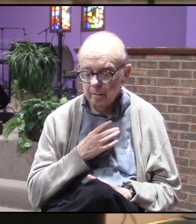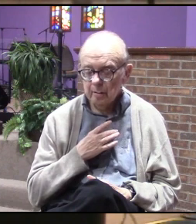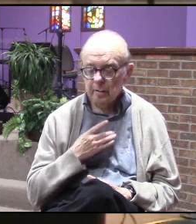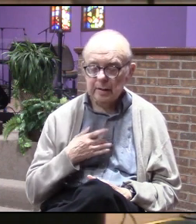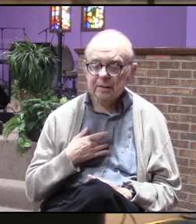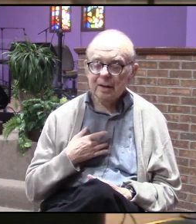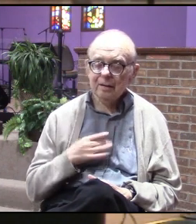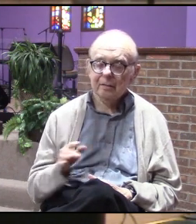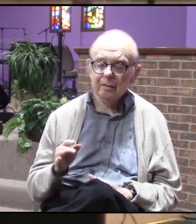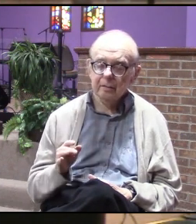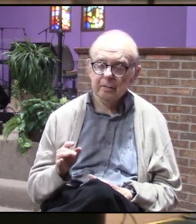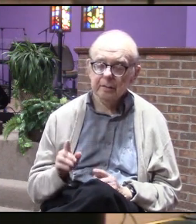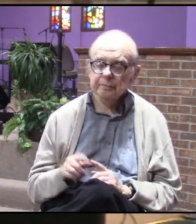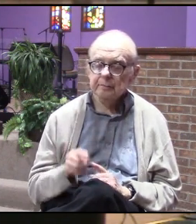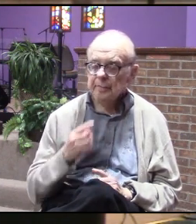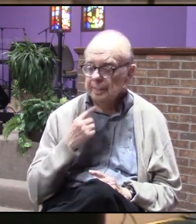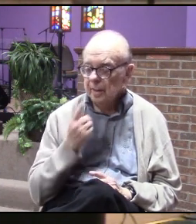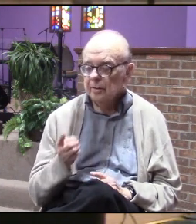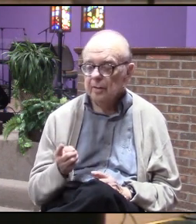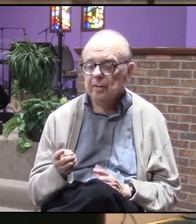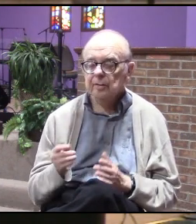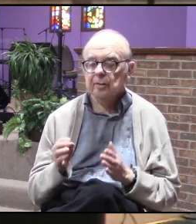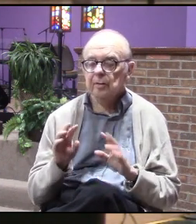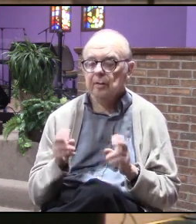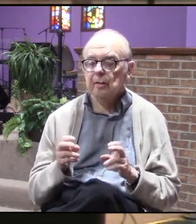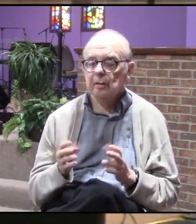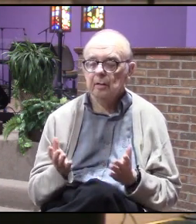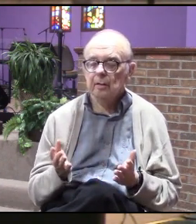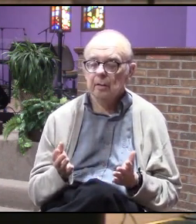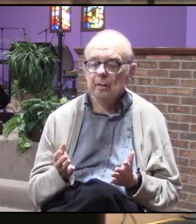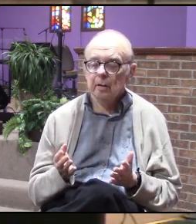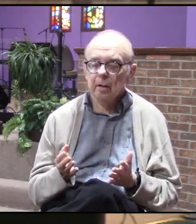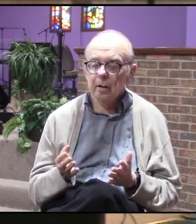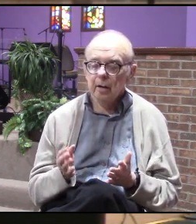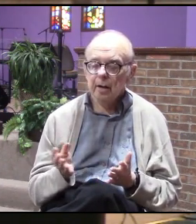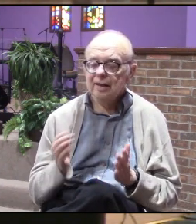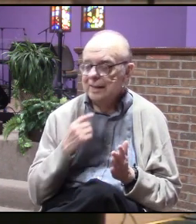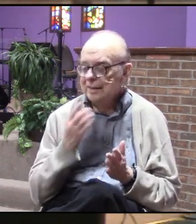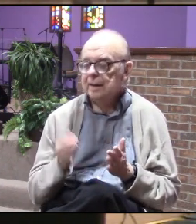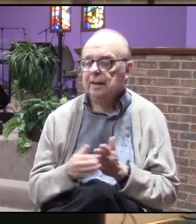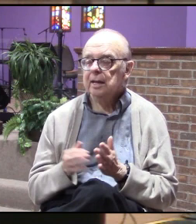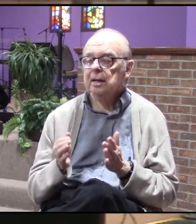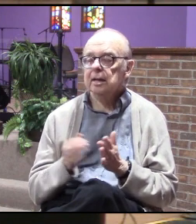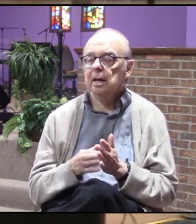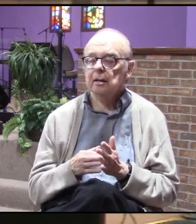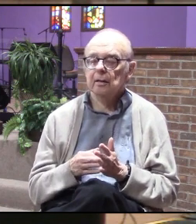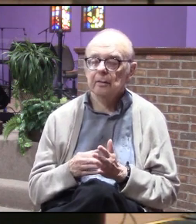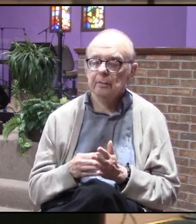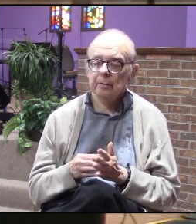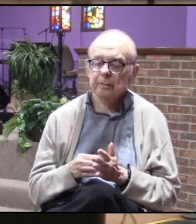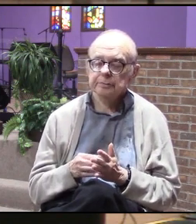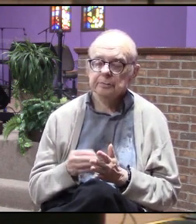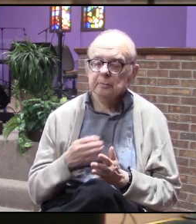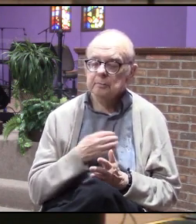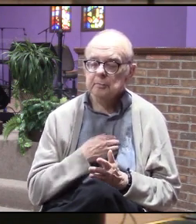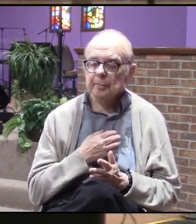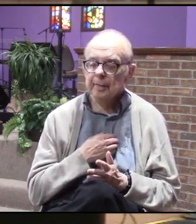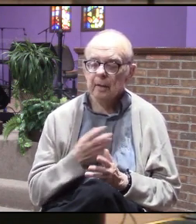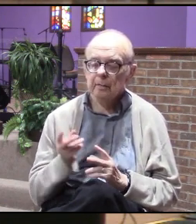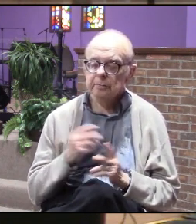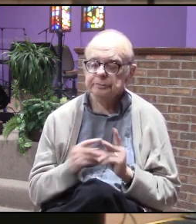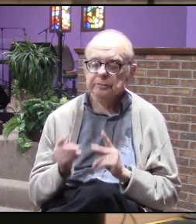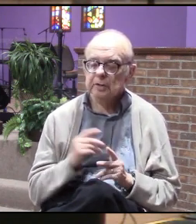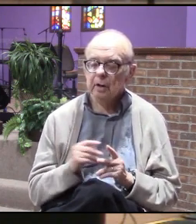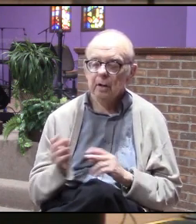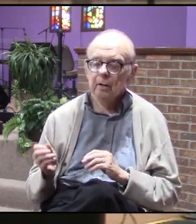painfully evident as he repeated the statement or the sentiment over and over. As other officers tried to talk him